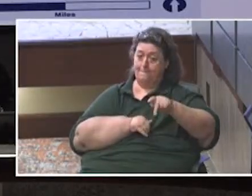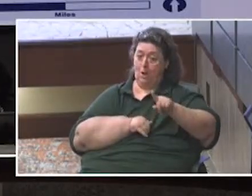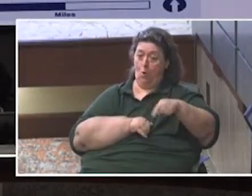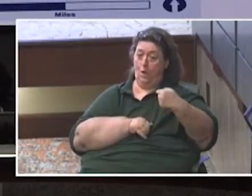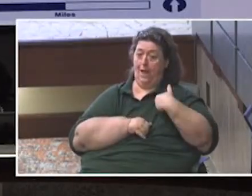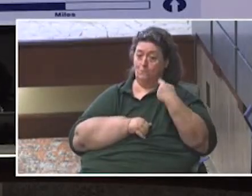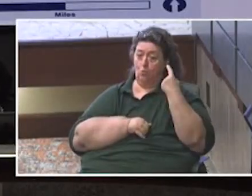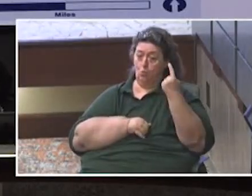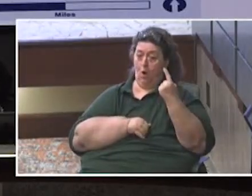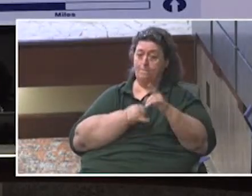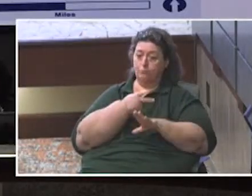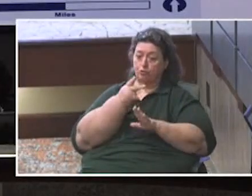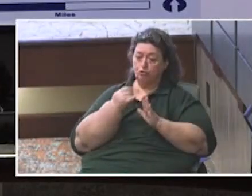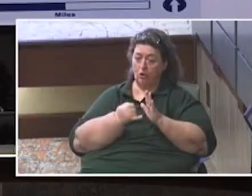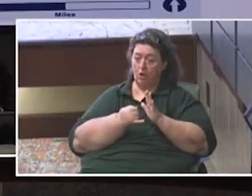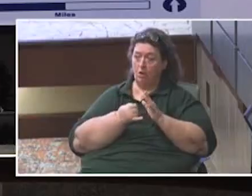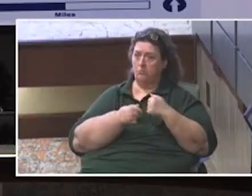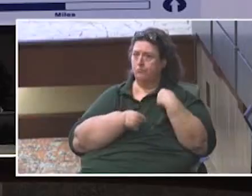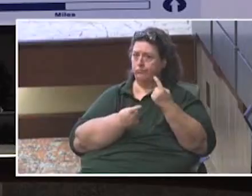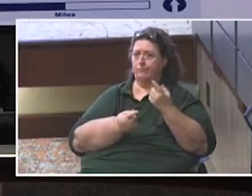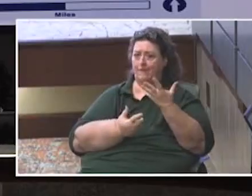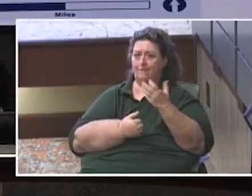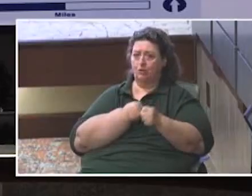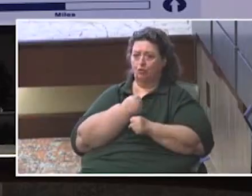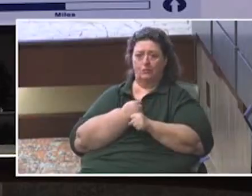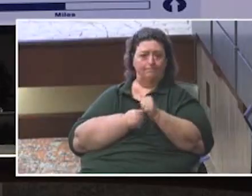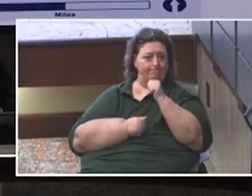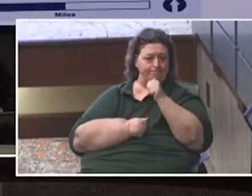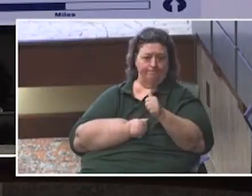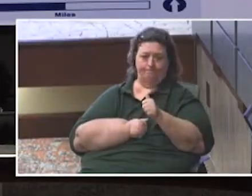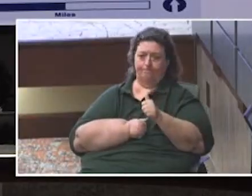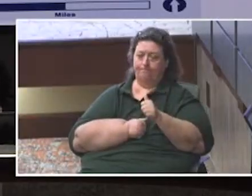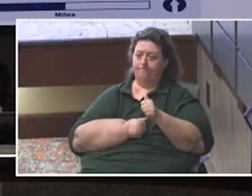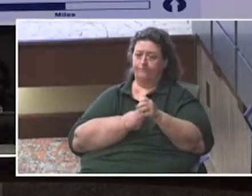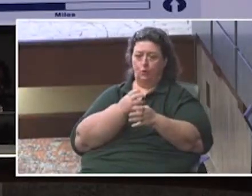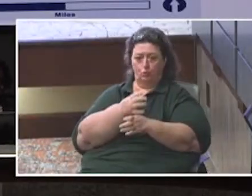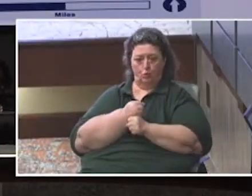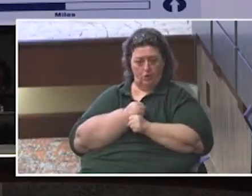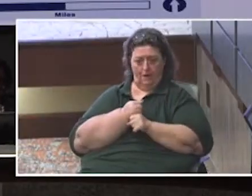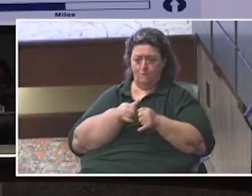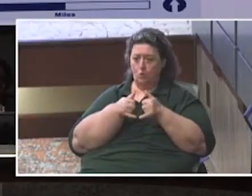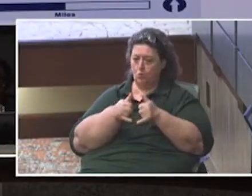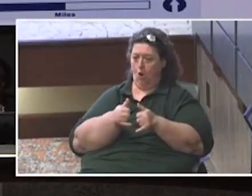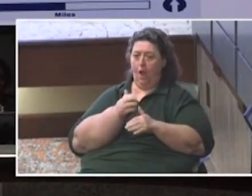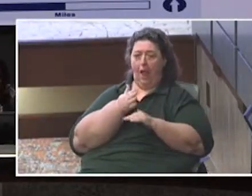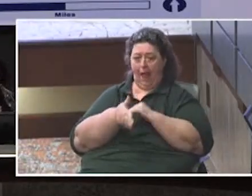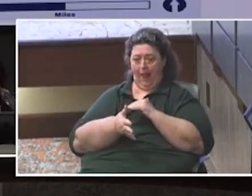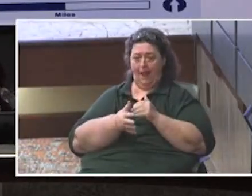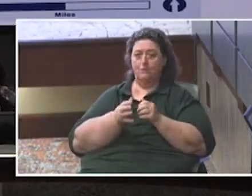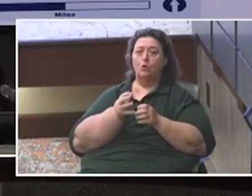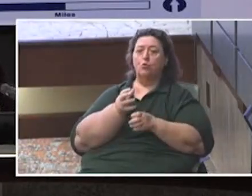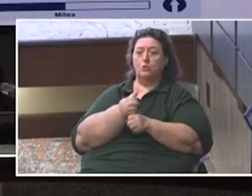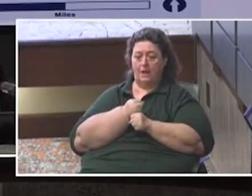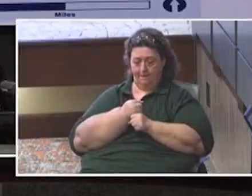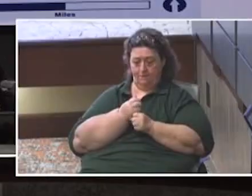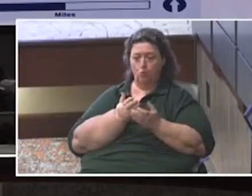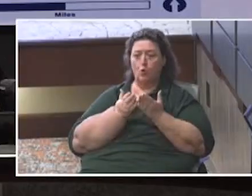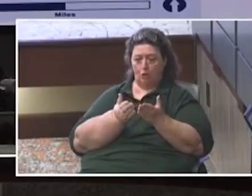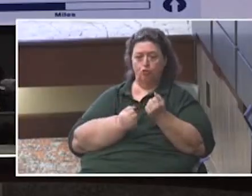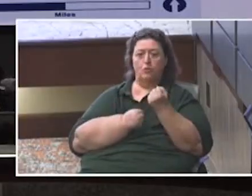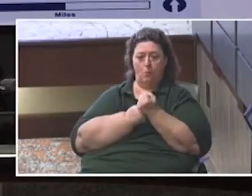one project over the last 5 years that did not receive an award after receiving a resolution of